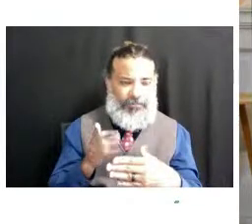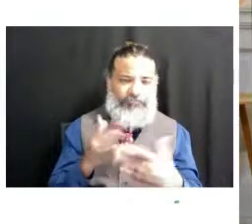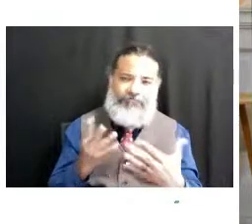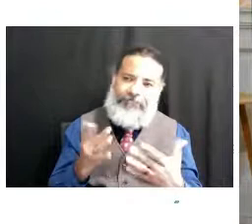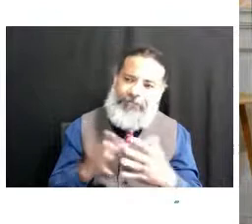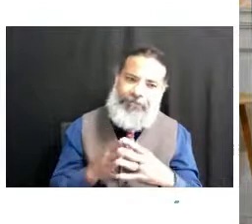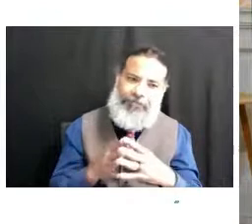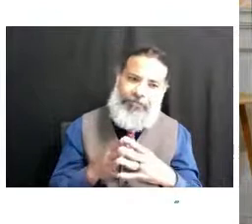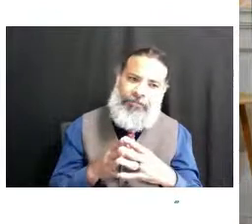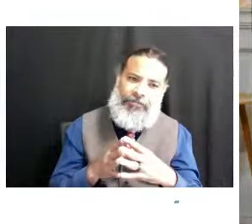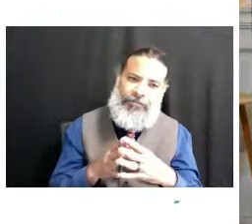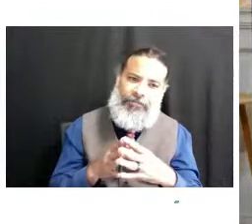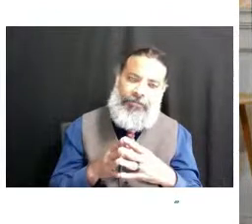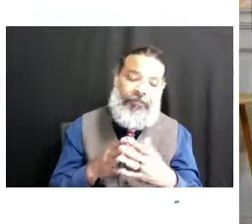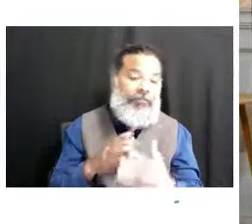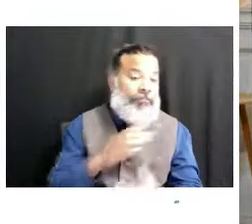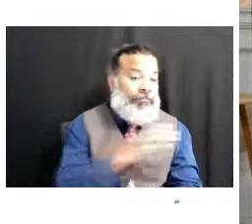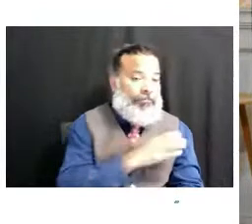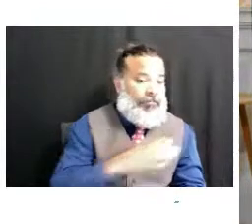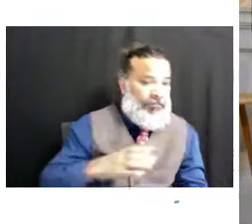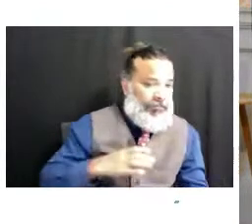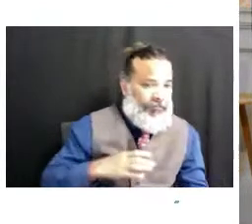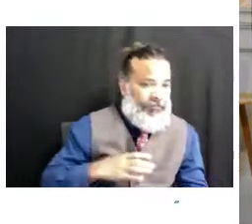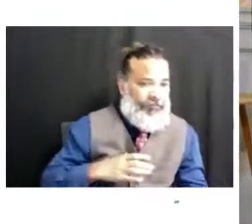the Congress and